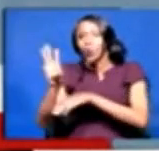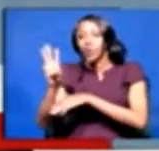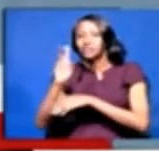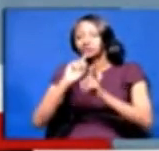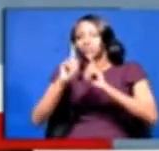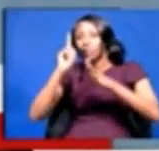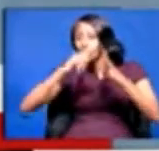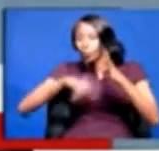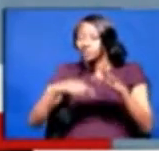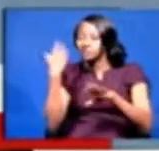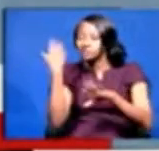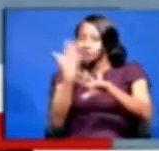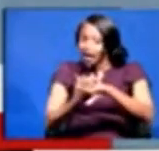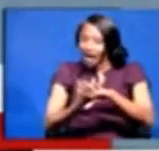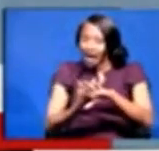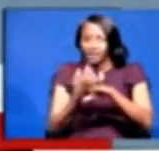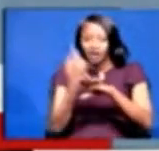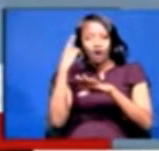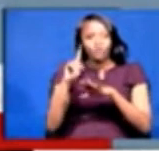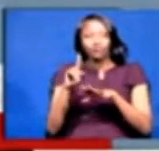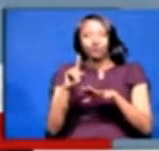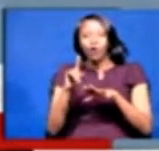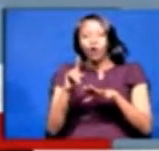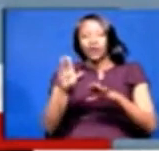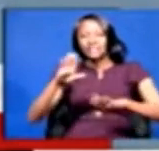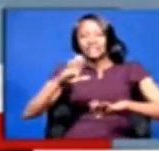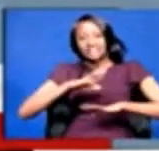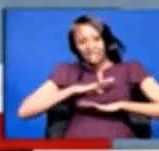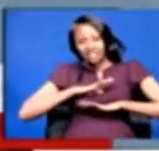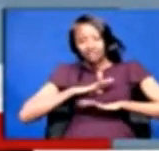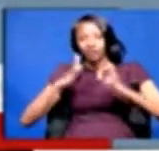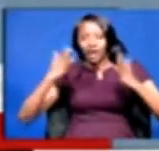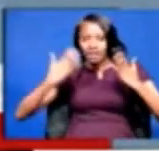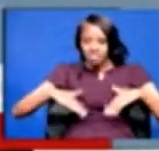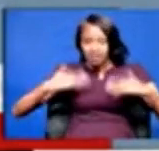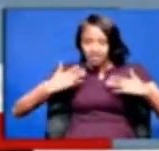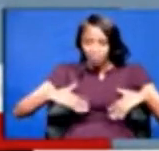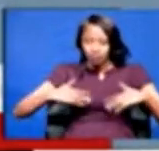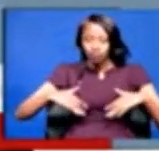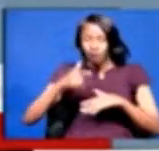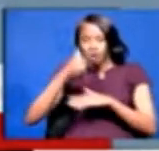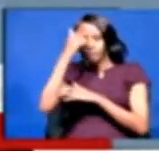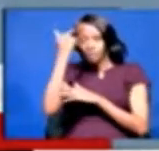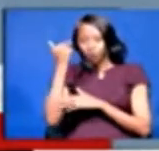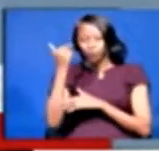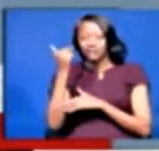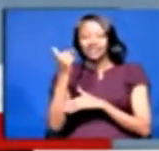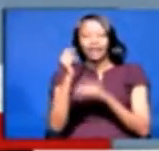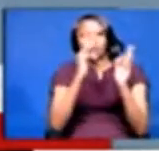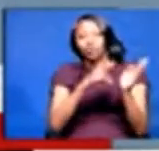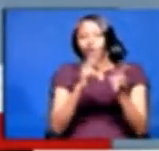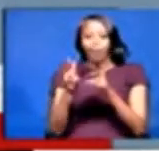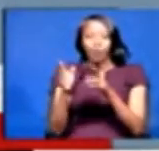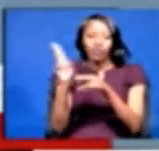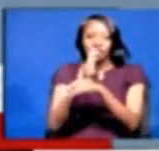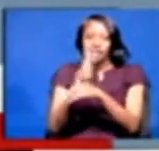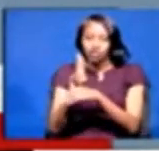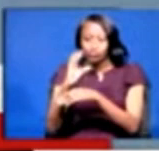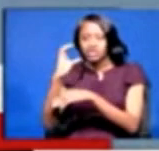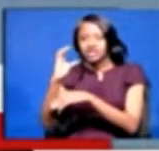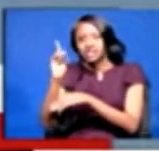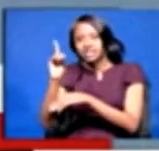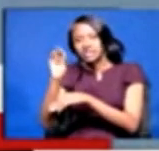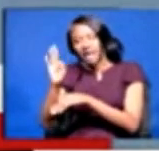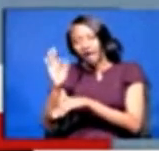difficult to satisfy the electorate. Mm-hmm. Because the electorate are just used to CDF, mm-hmm. Bursaries,